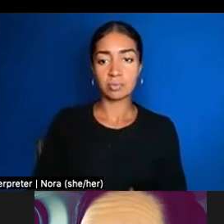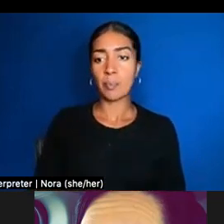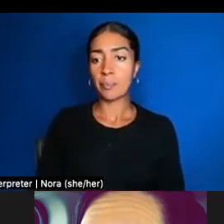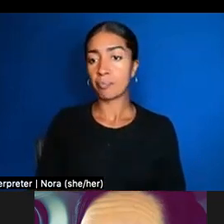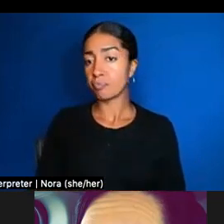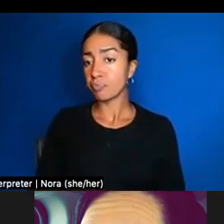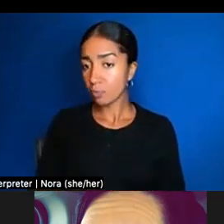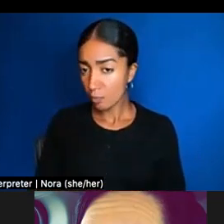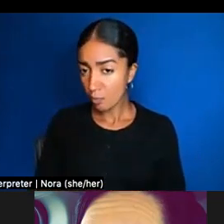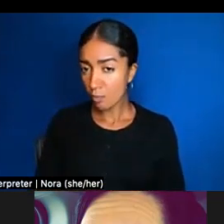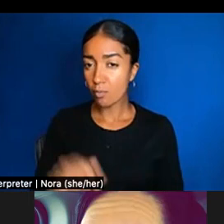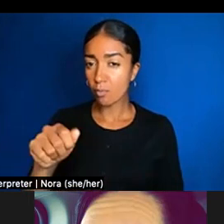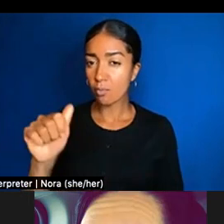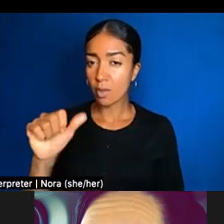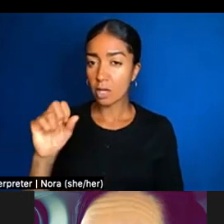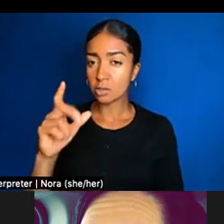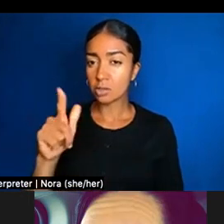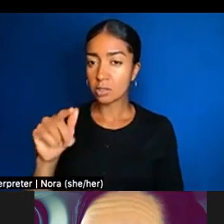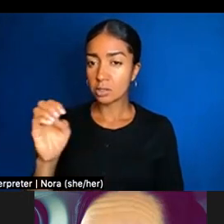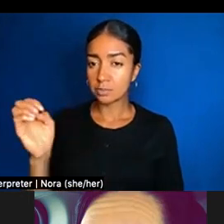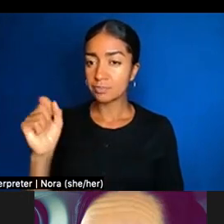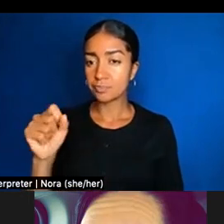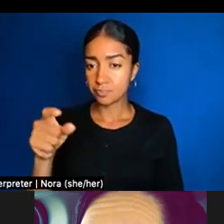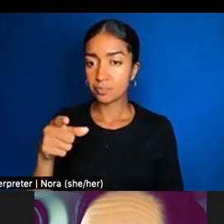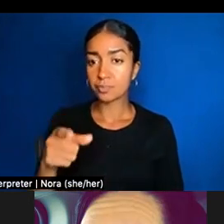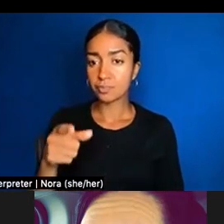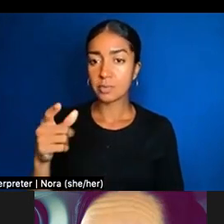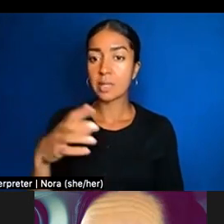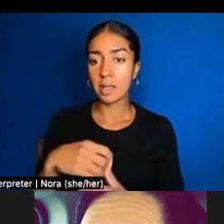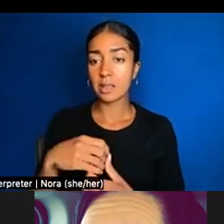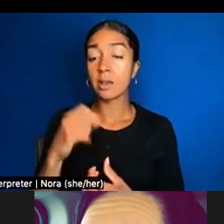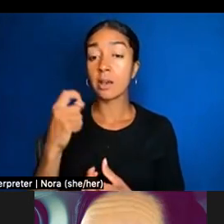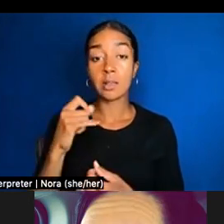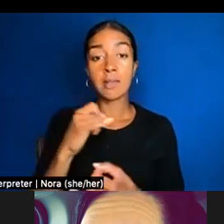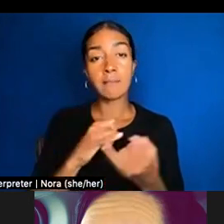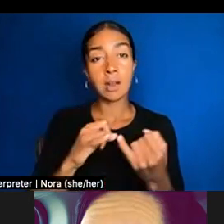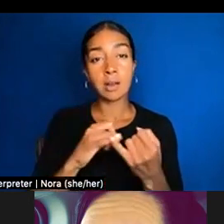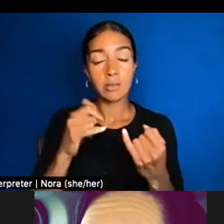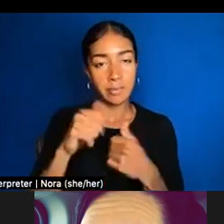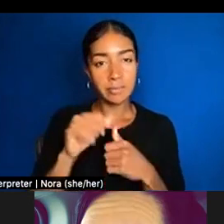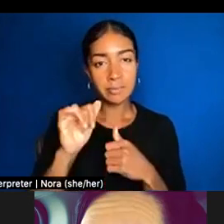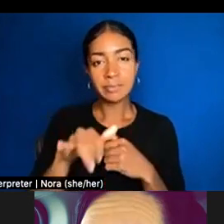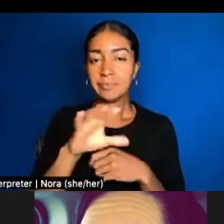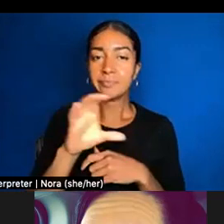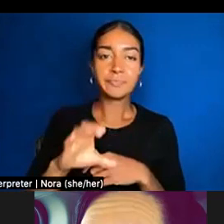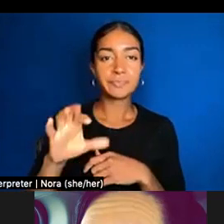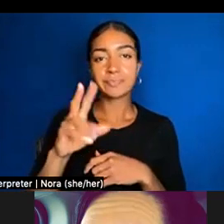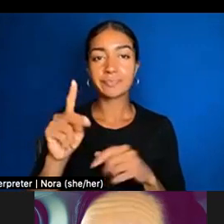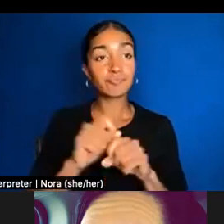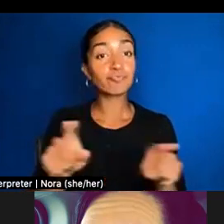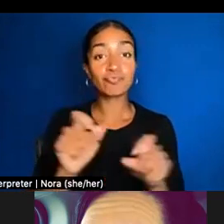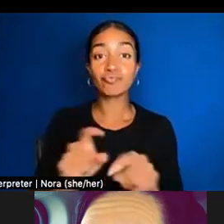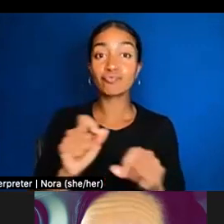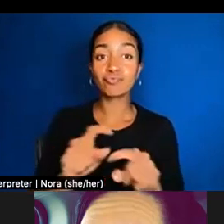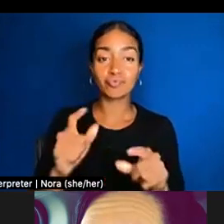Yes, yes, Ashley, you'll be in the final letter that you know how in that Zoom link thing, I always send all the links